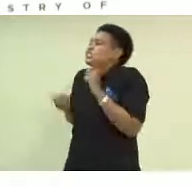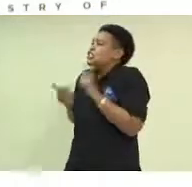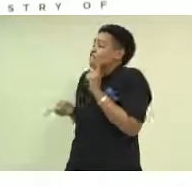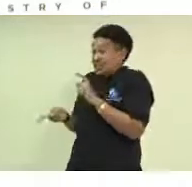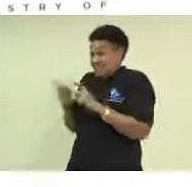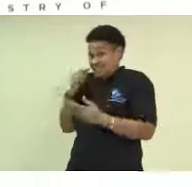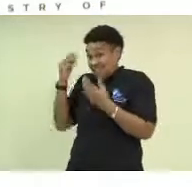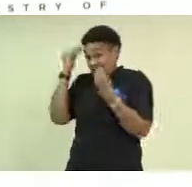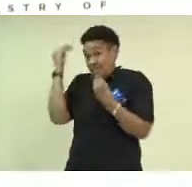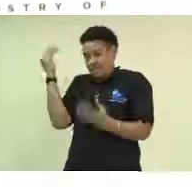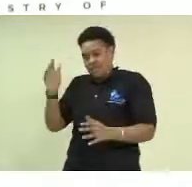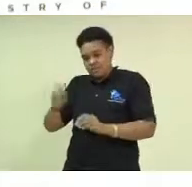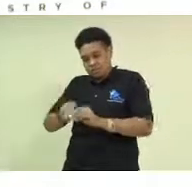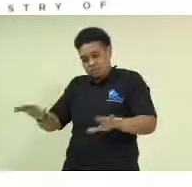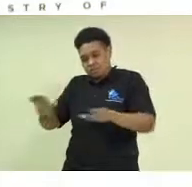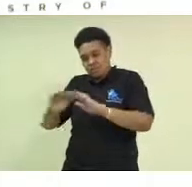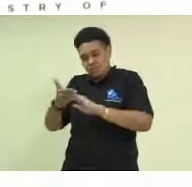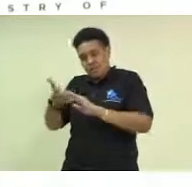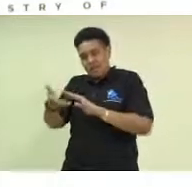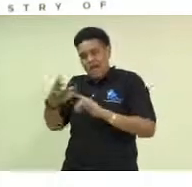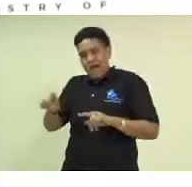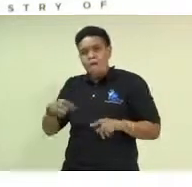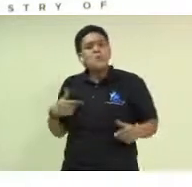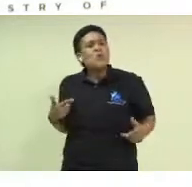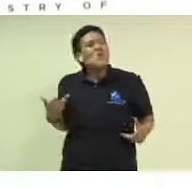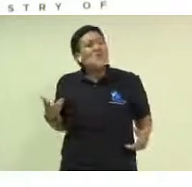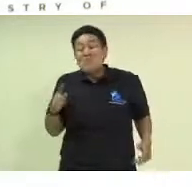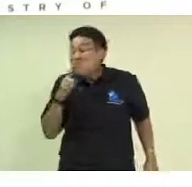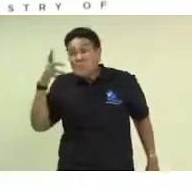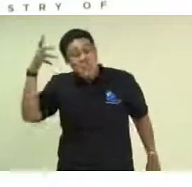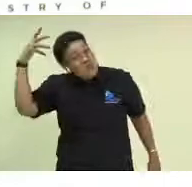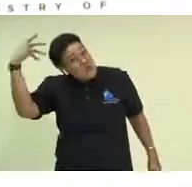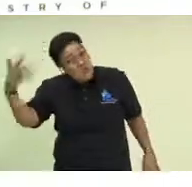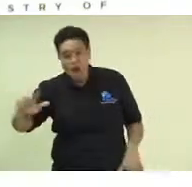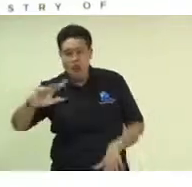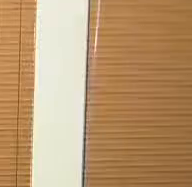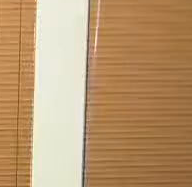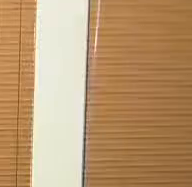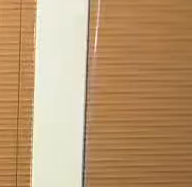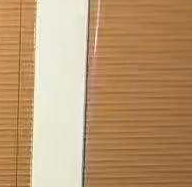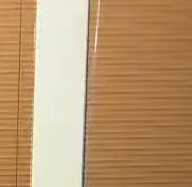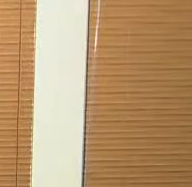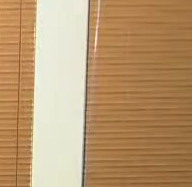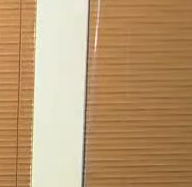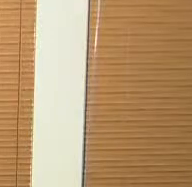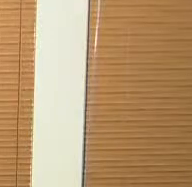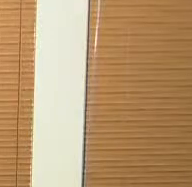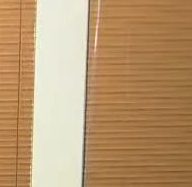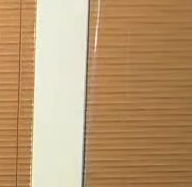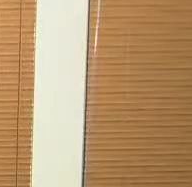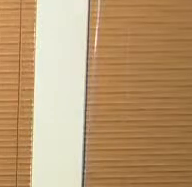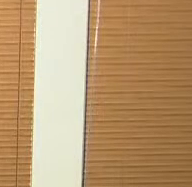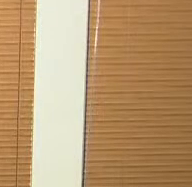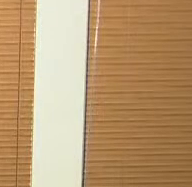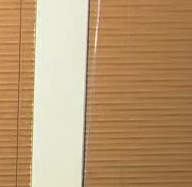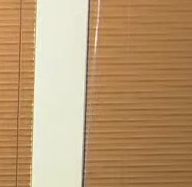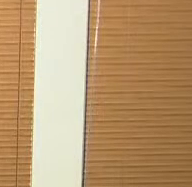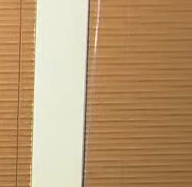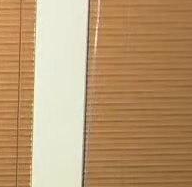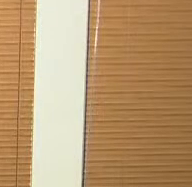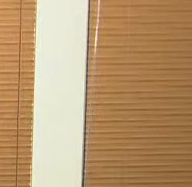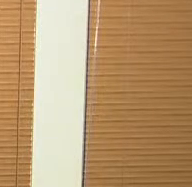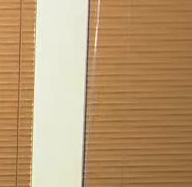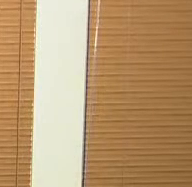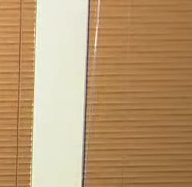to the country. Now, clearly, we'd prefer not to have that, and we want to work to avoid that. But the realities are what they